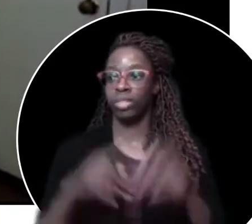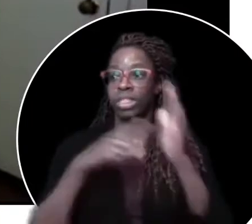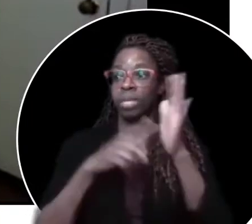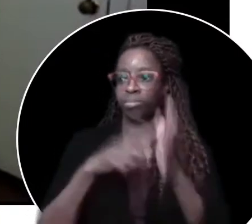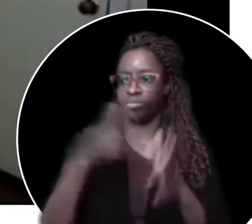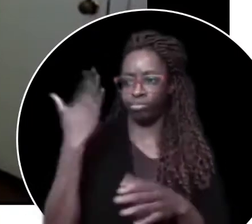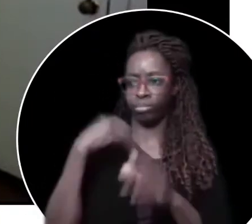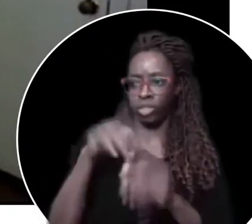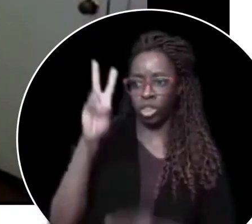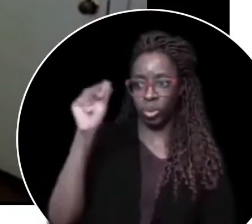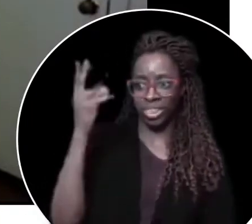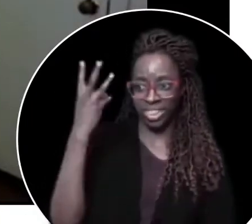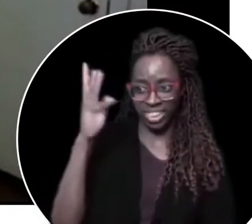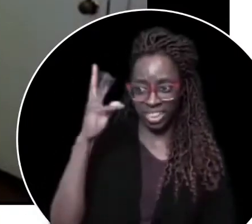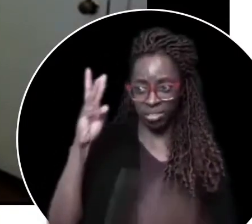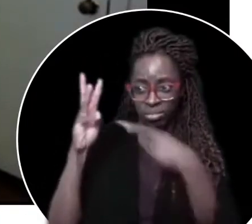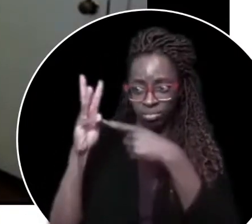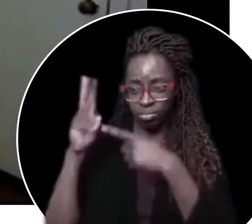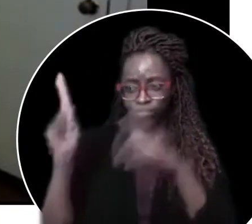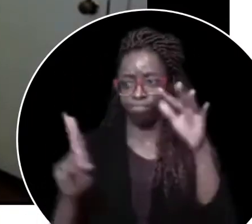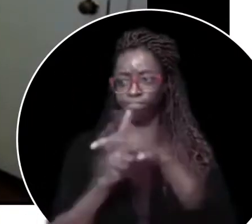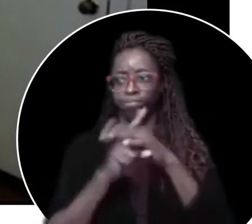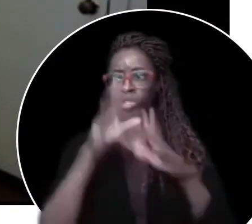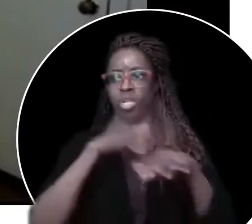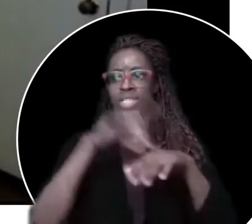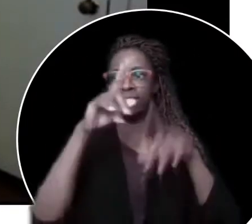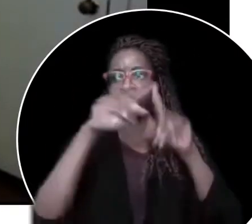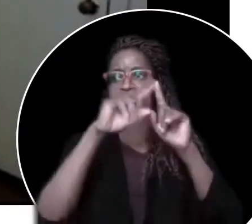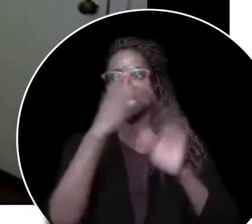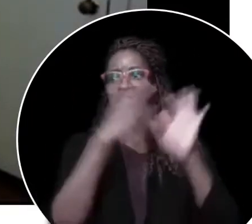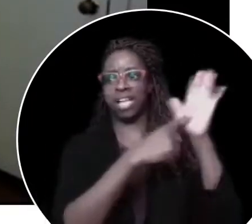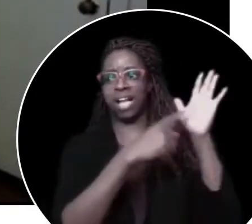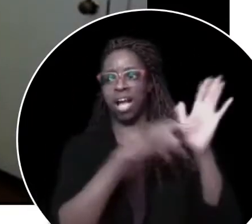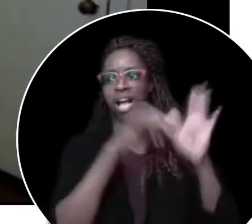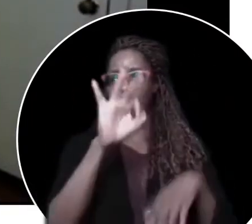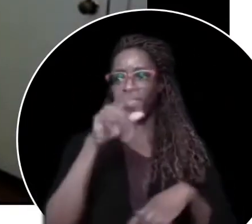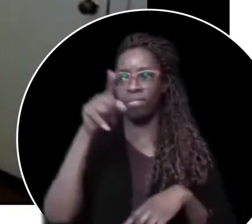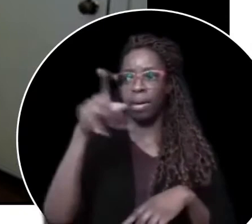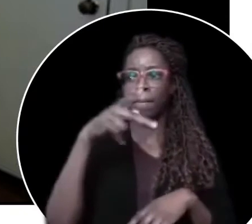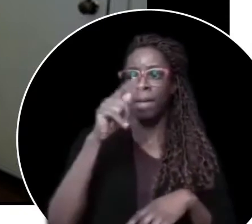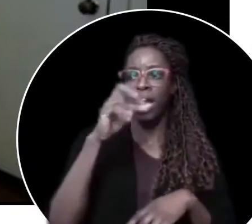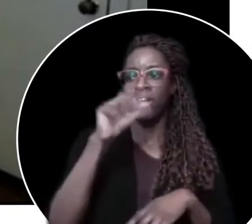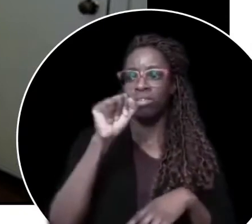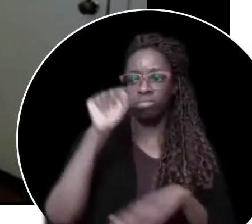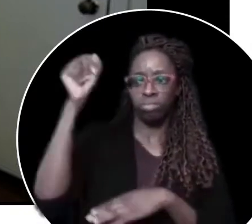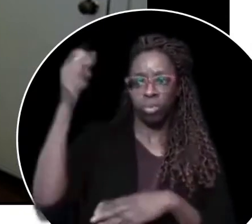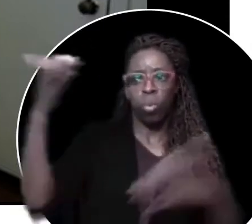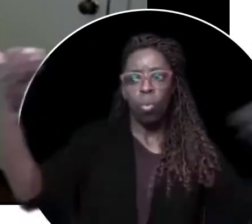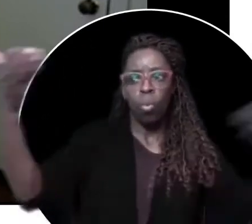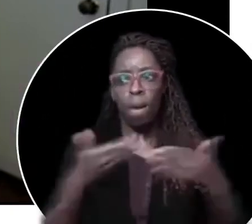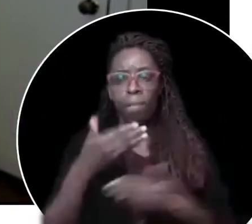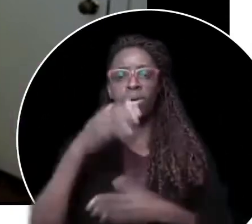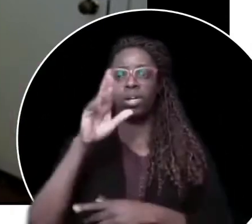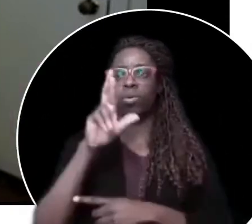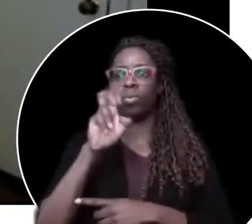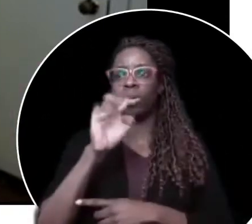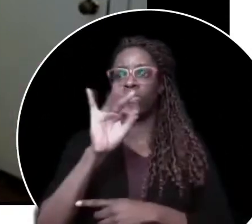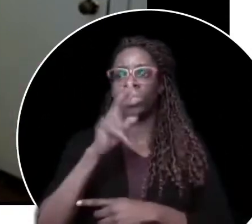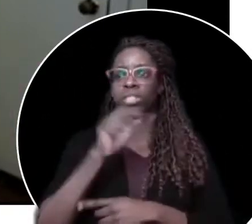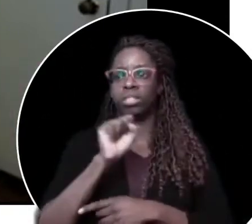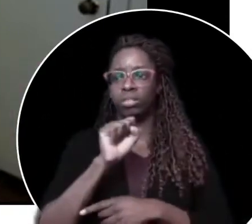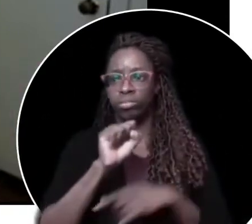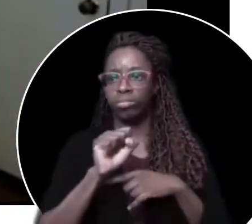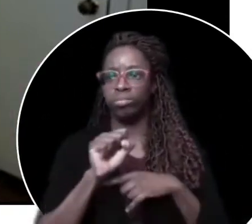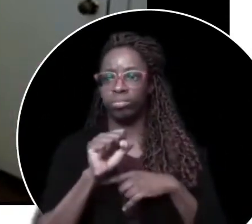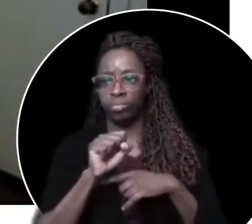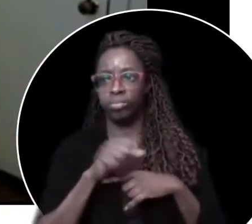anti-immigrant groups such as Pegida to say "Rape refugees, not welcome." In all of this work,